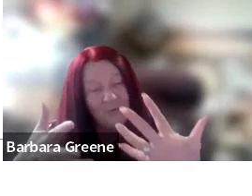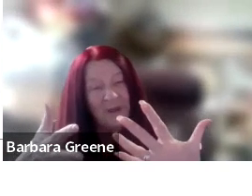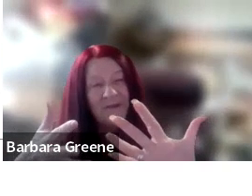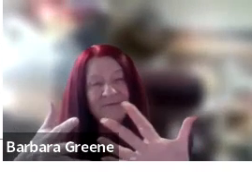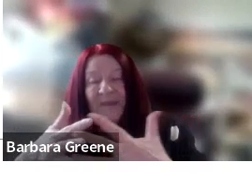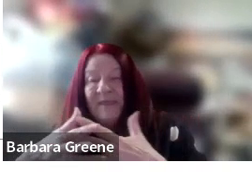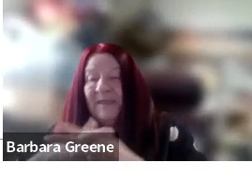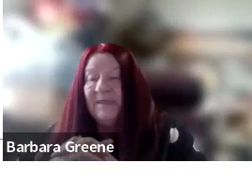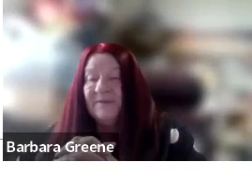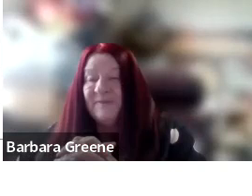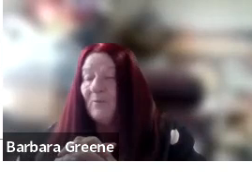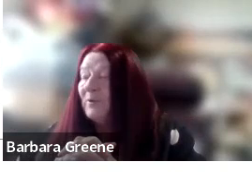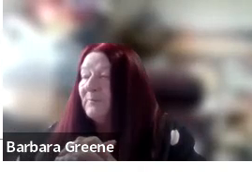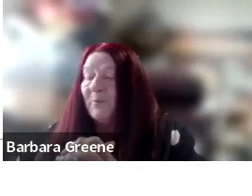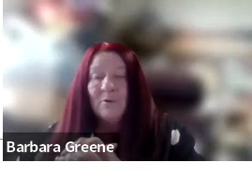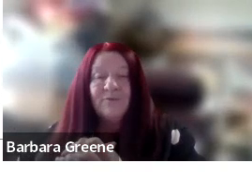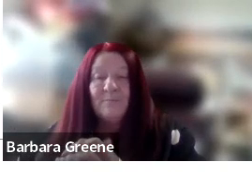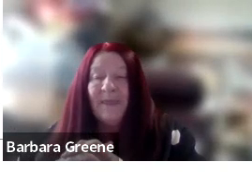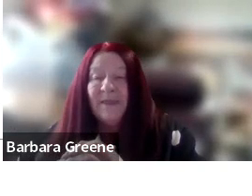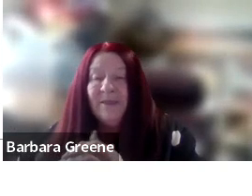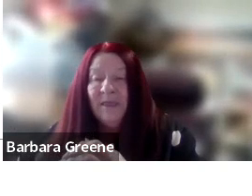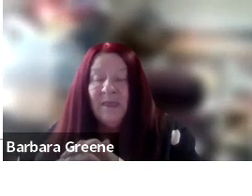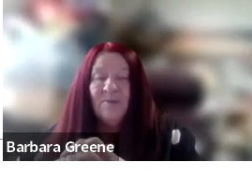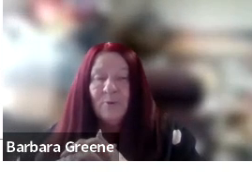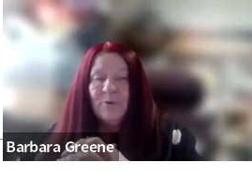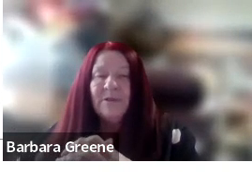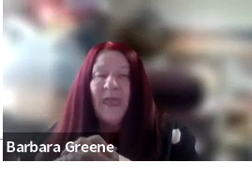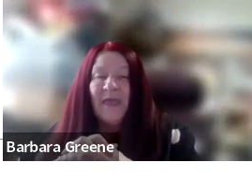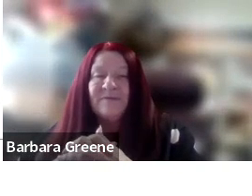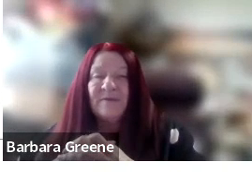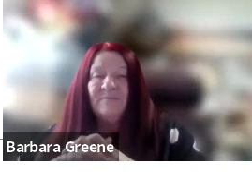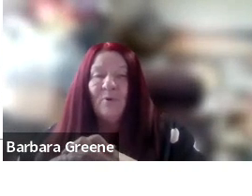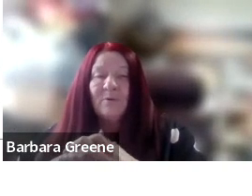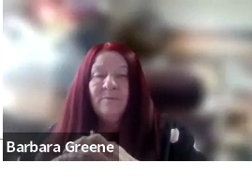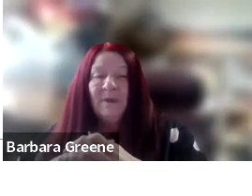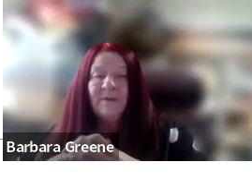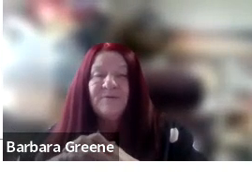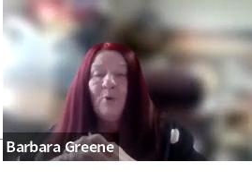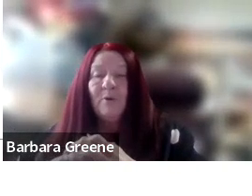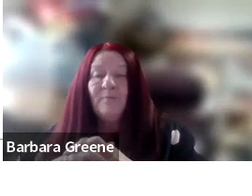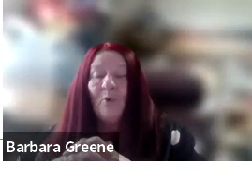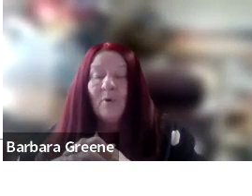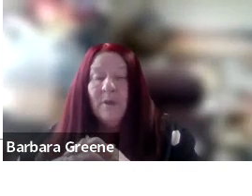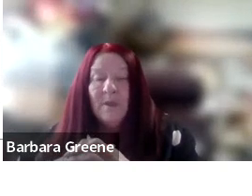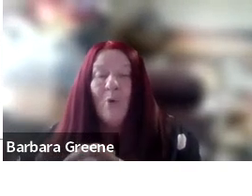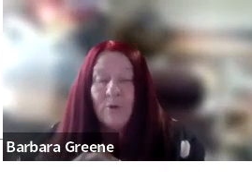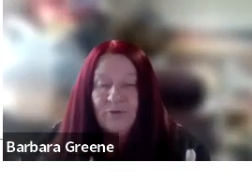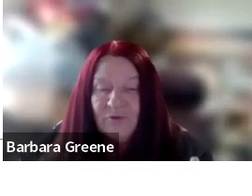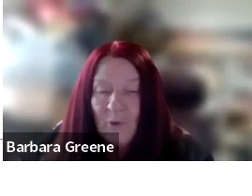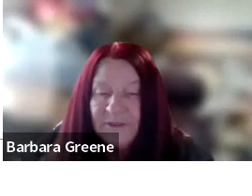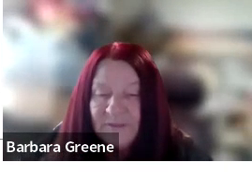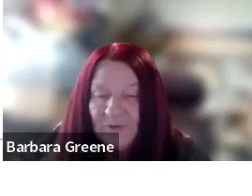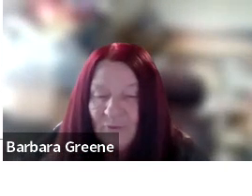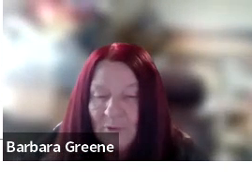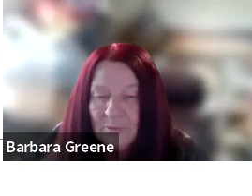me and for us, is that when referrals are made, they're really asking for support for more than